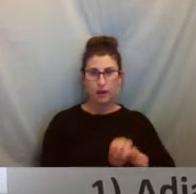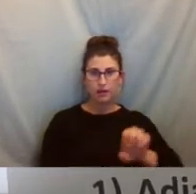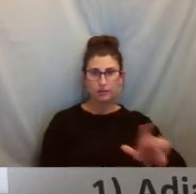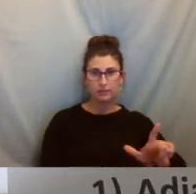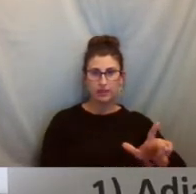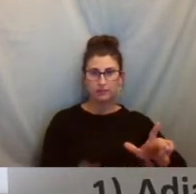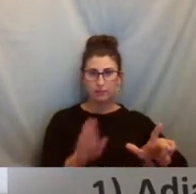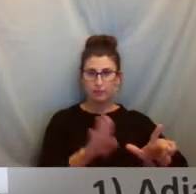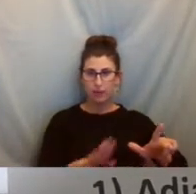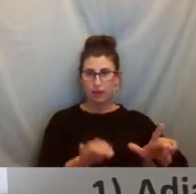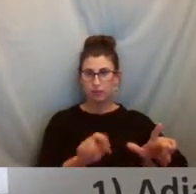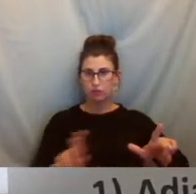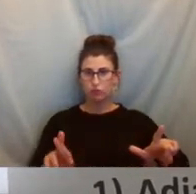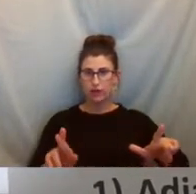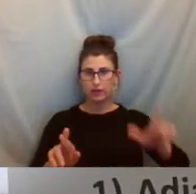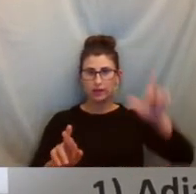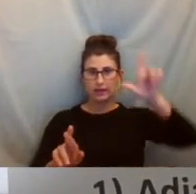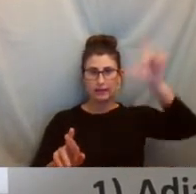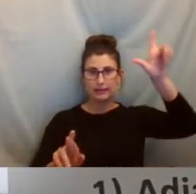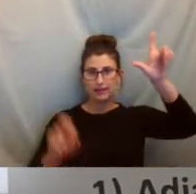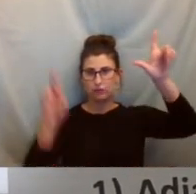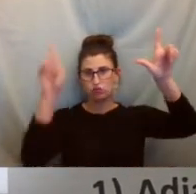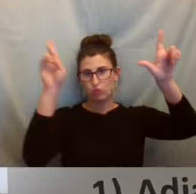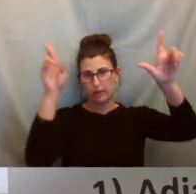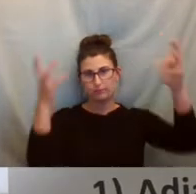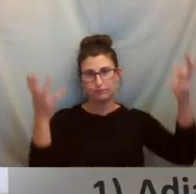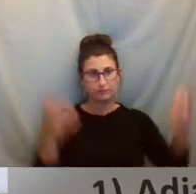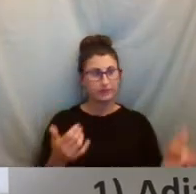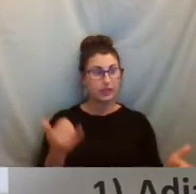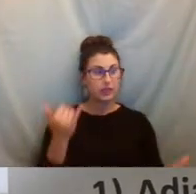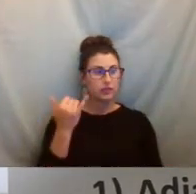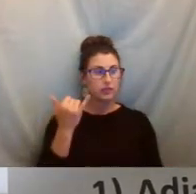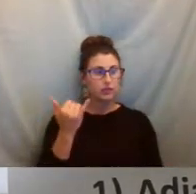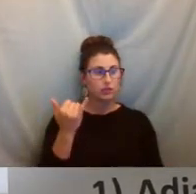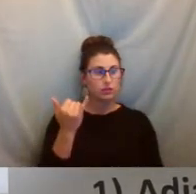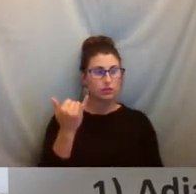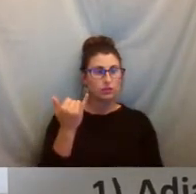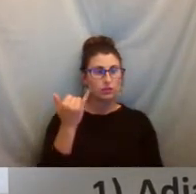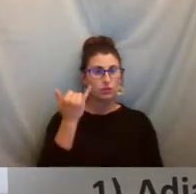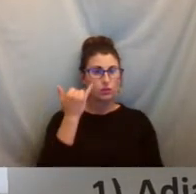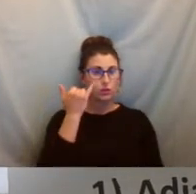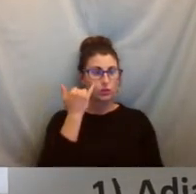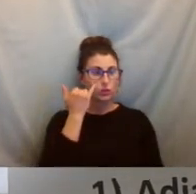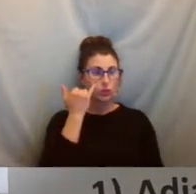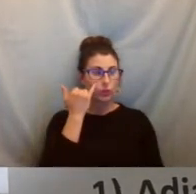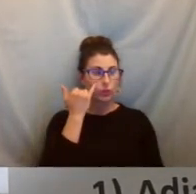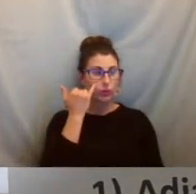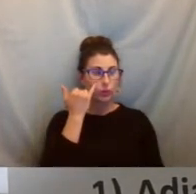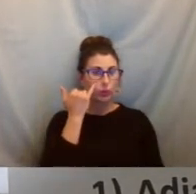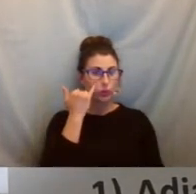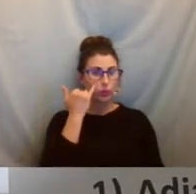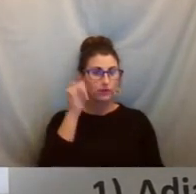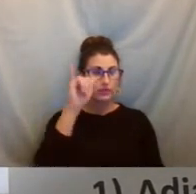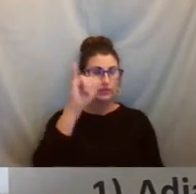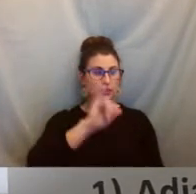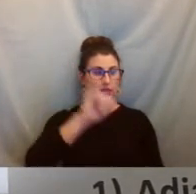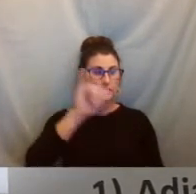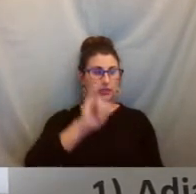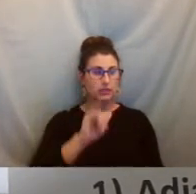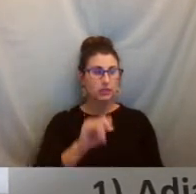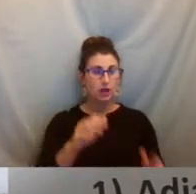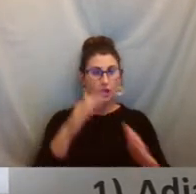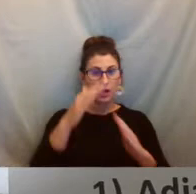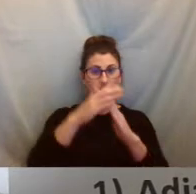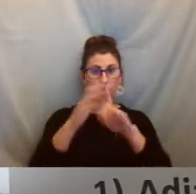bottom right. If this isn't a top right, up here in this section, where is it down here in the same exact spot? Top left, top